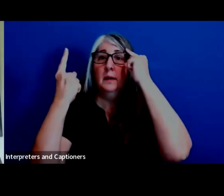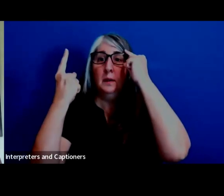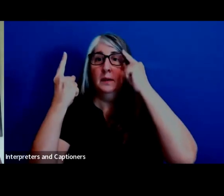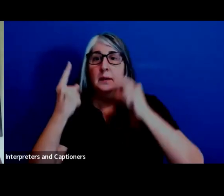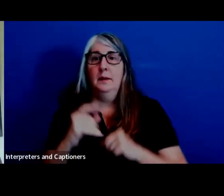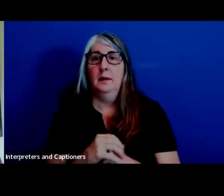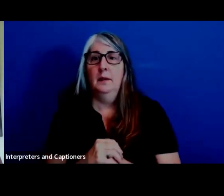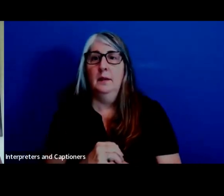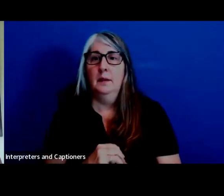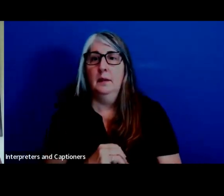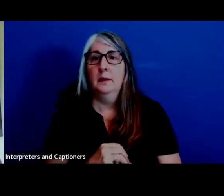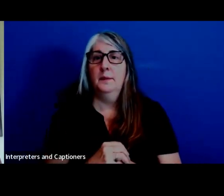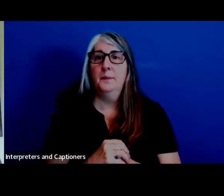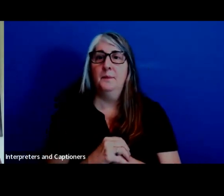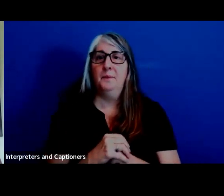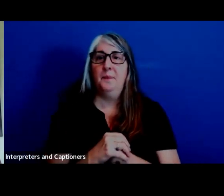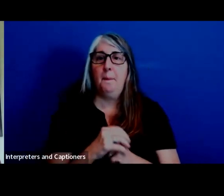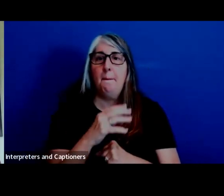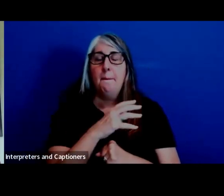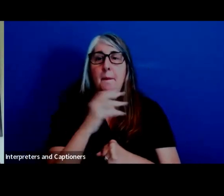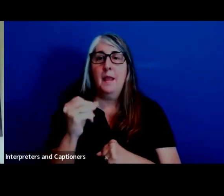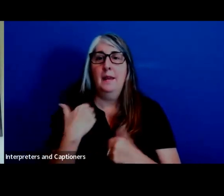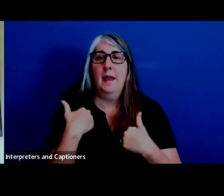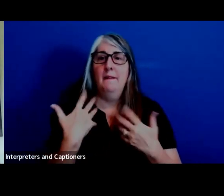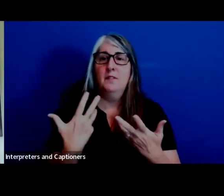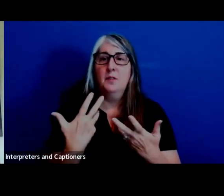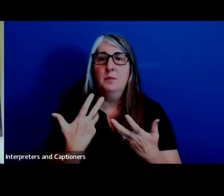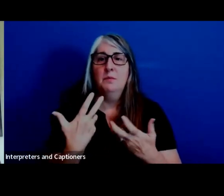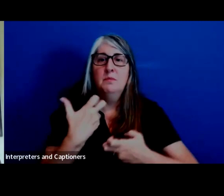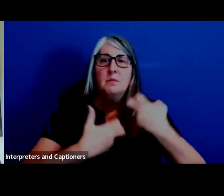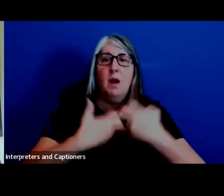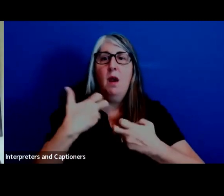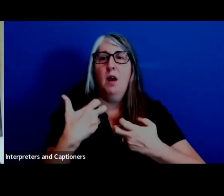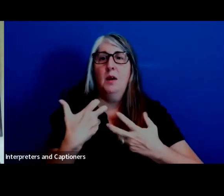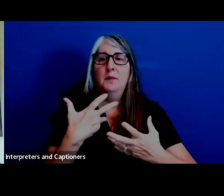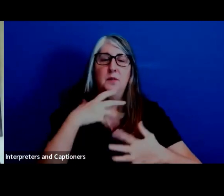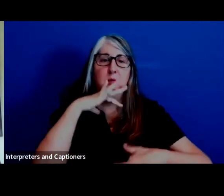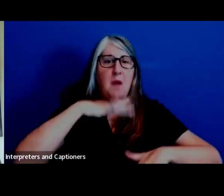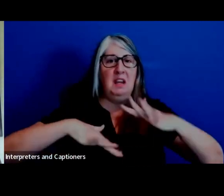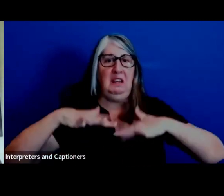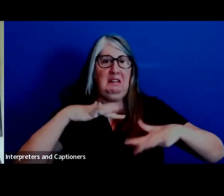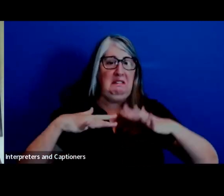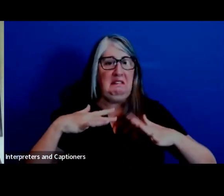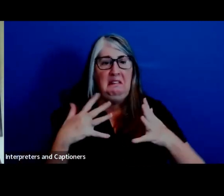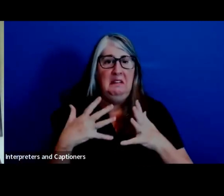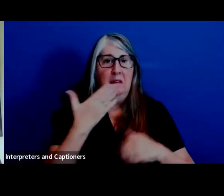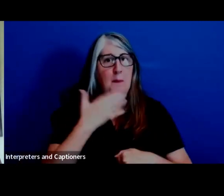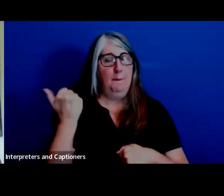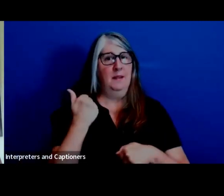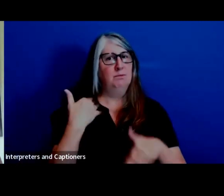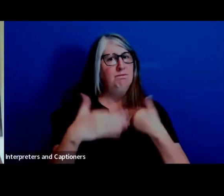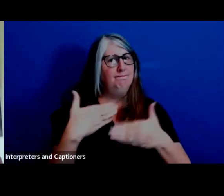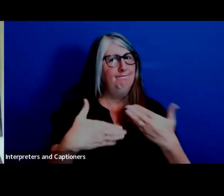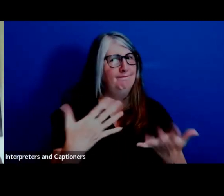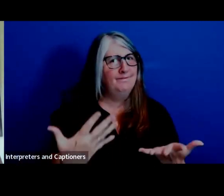and that could lead to some real harms and real muddying of the waters of what the best practices were, what it should look like. And at